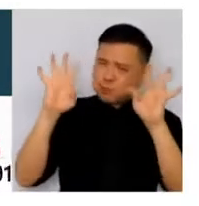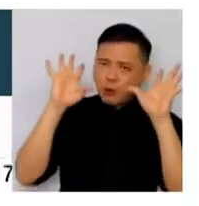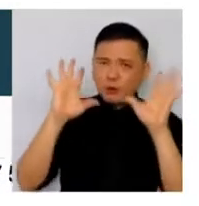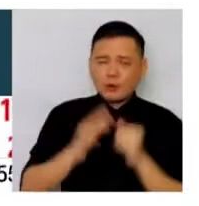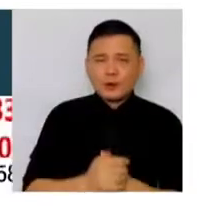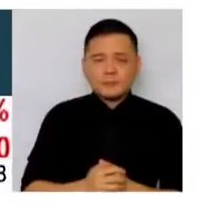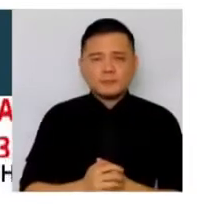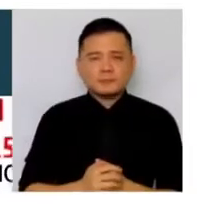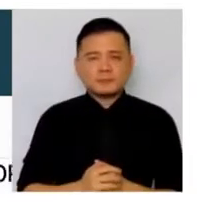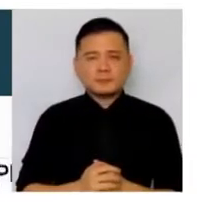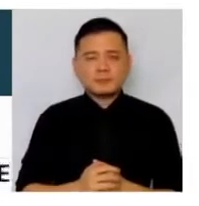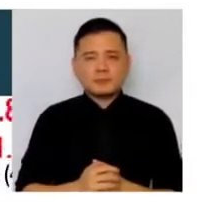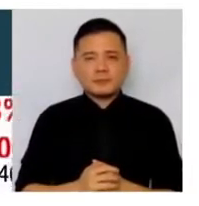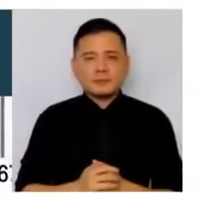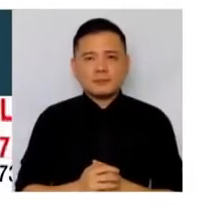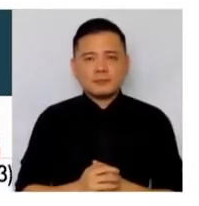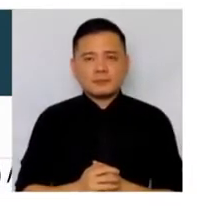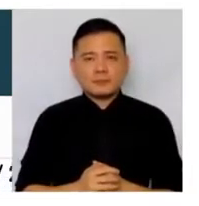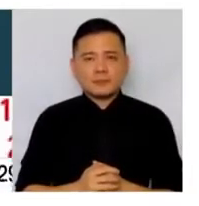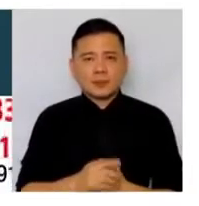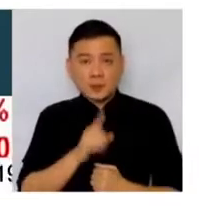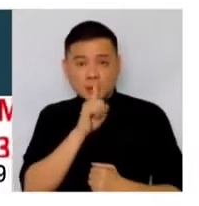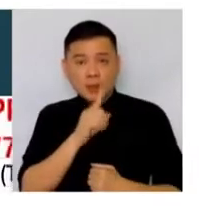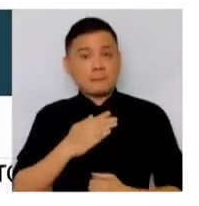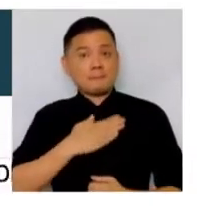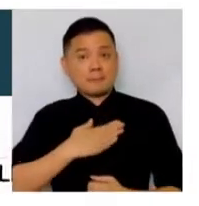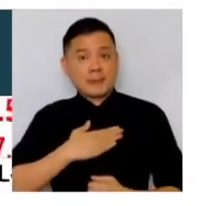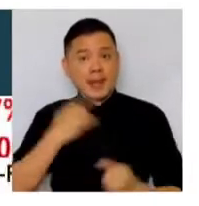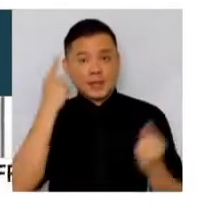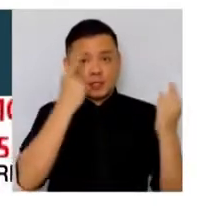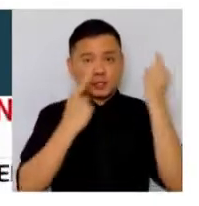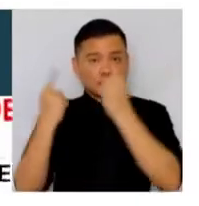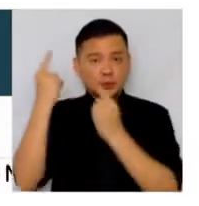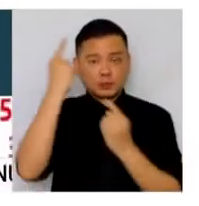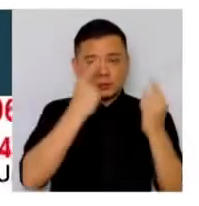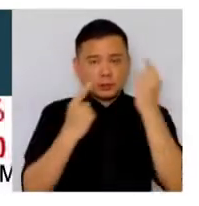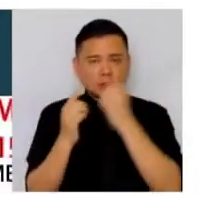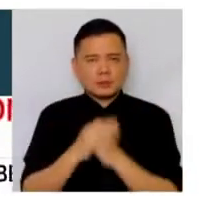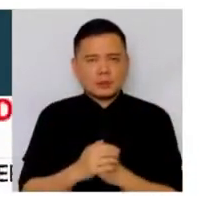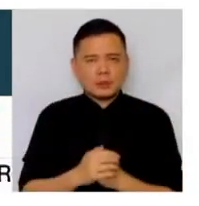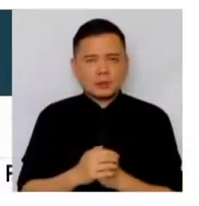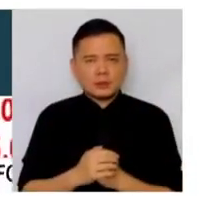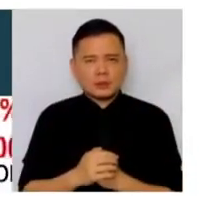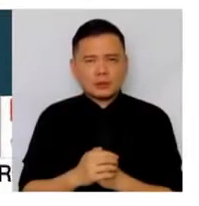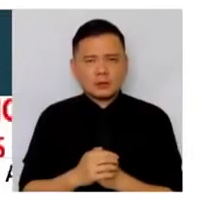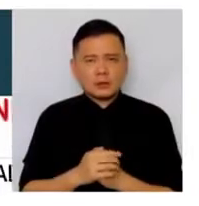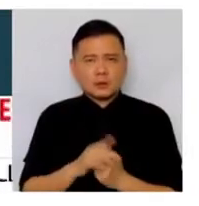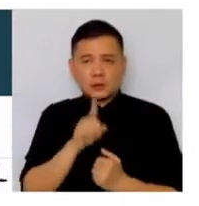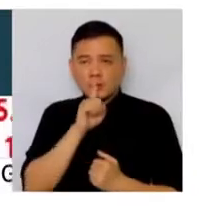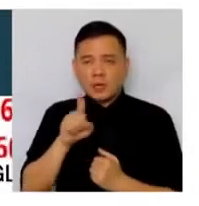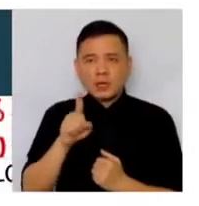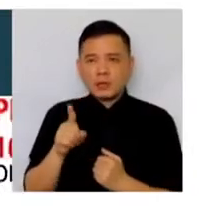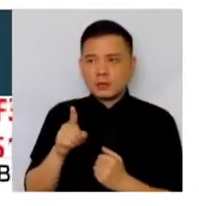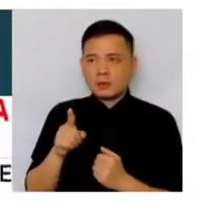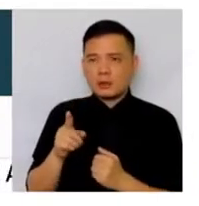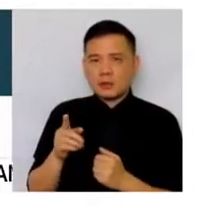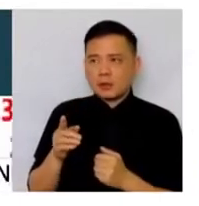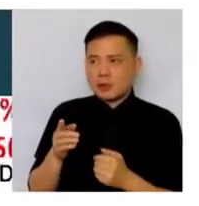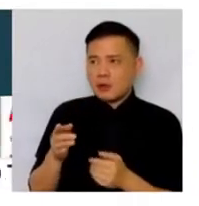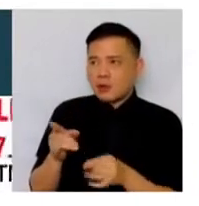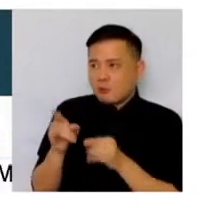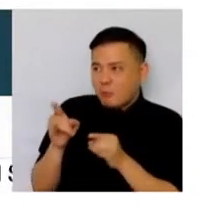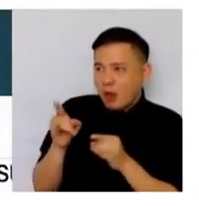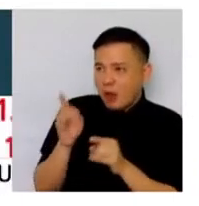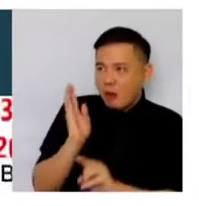know, my really concern, Carmina, is how long can they push Putin until he takes